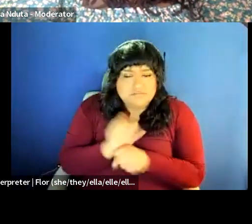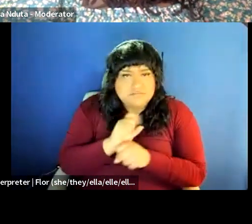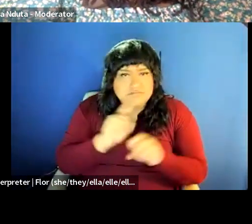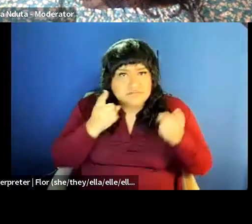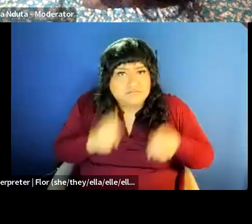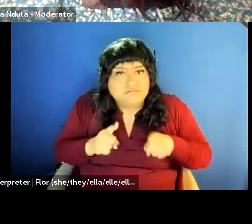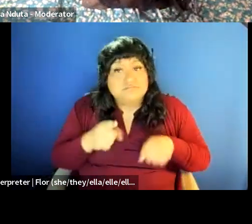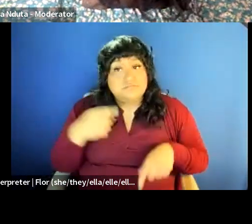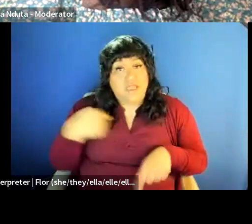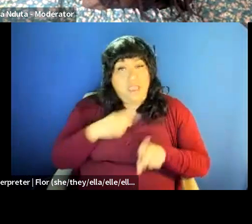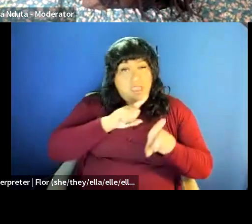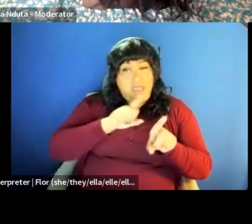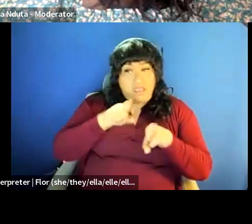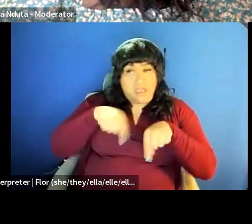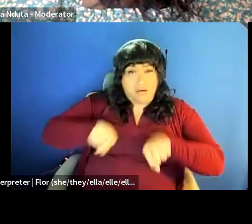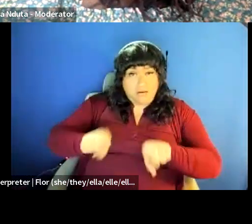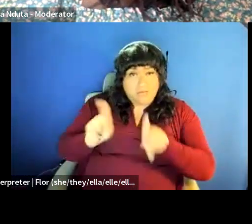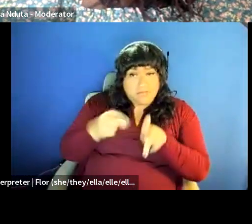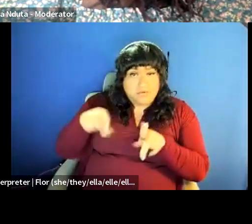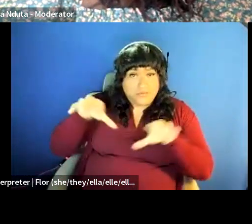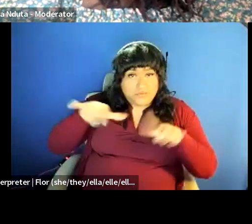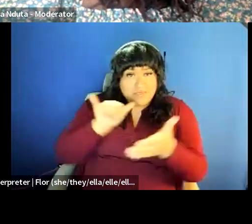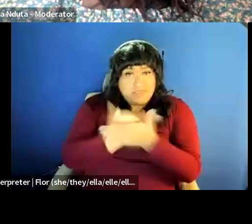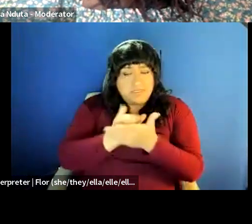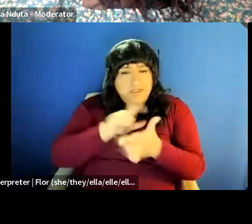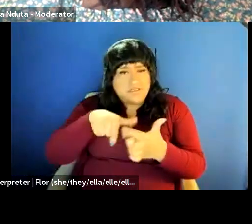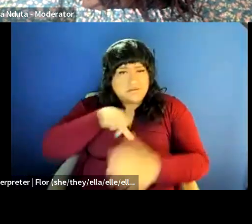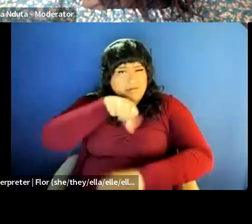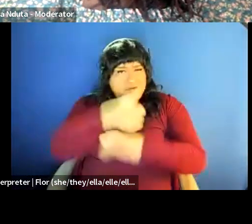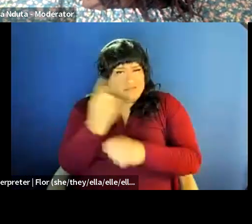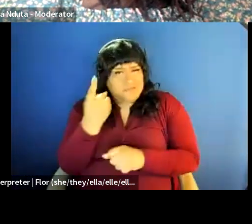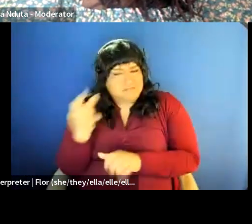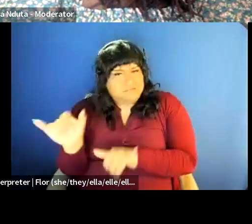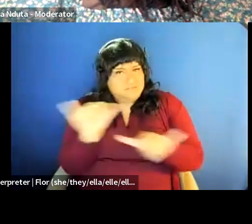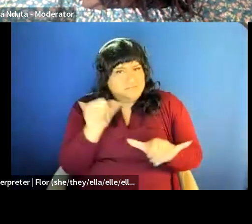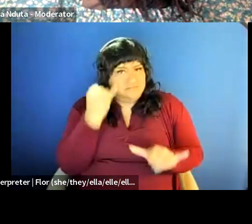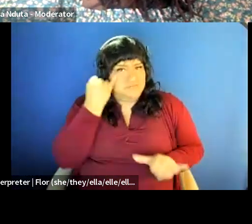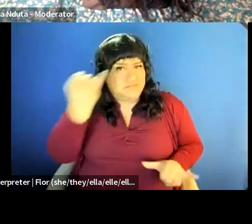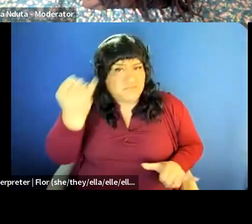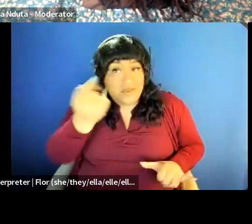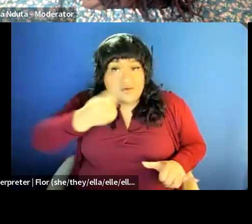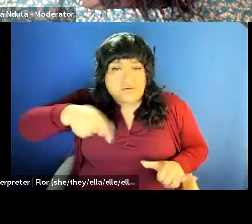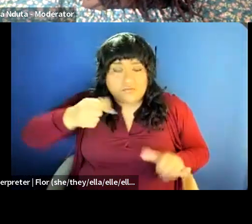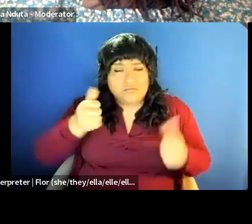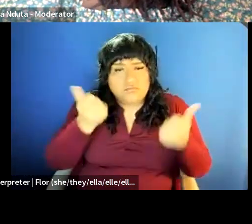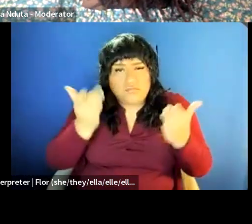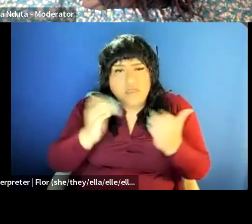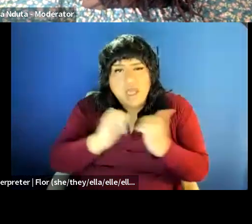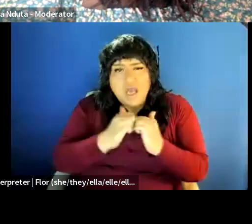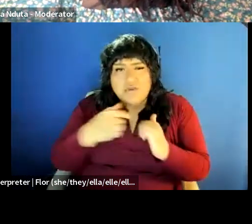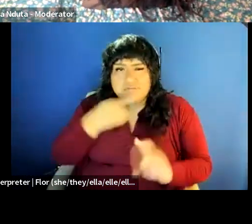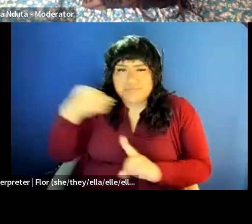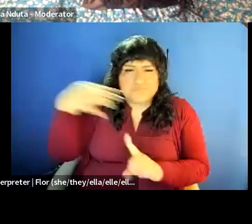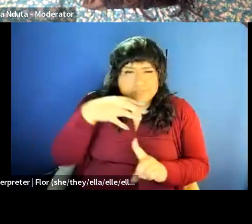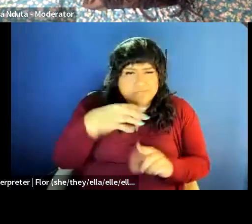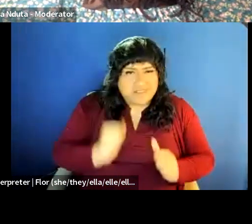people who were doing this what they're doing and then create something similar. And for you providers, how are you centering lived experience?